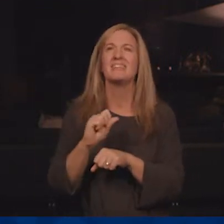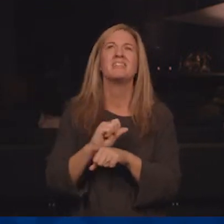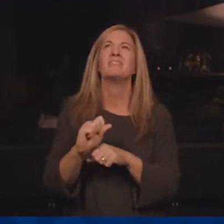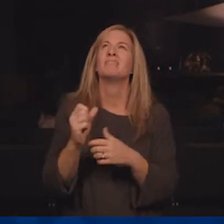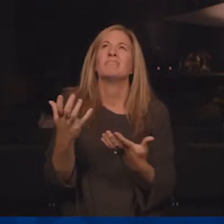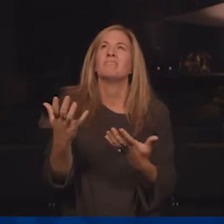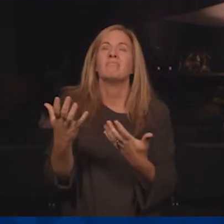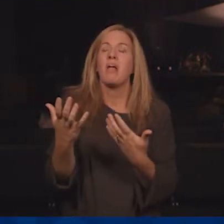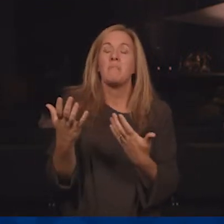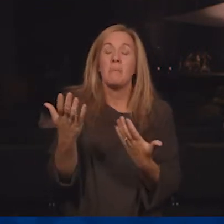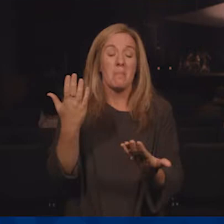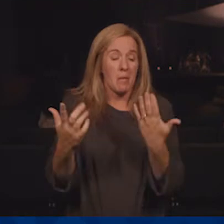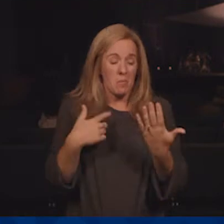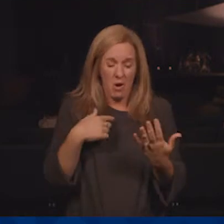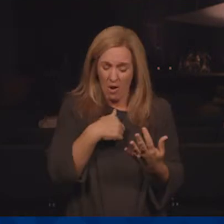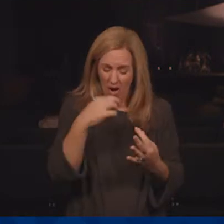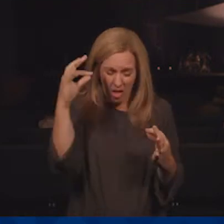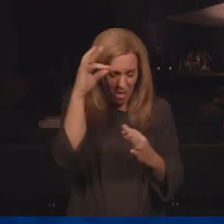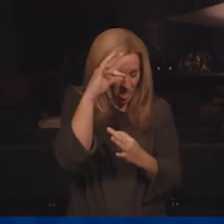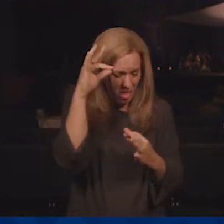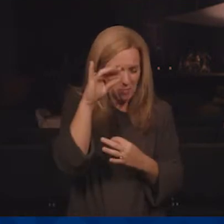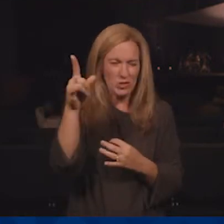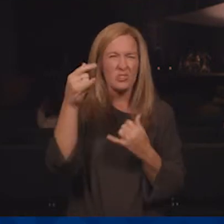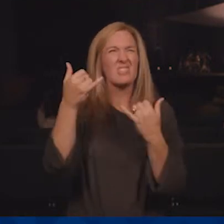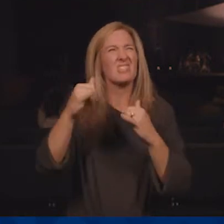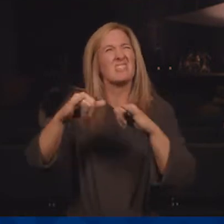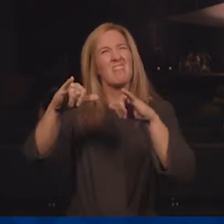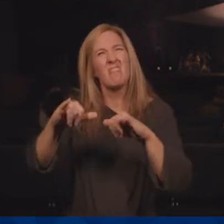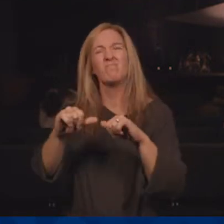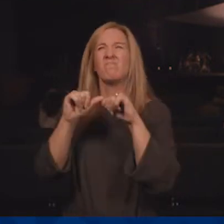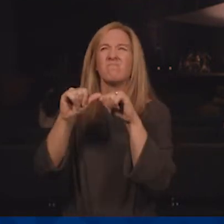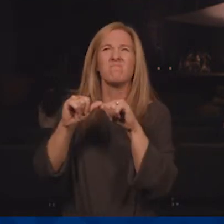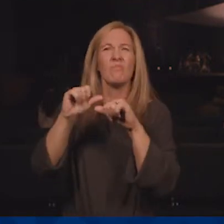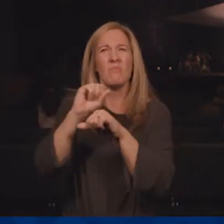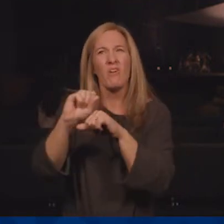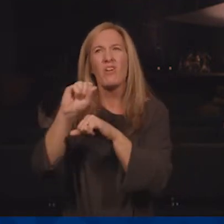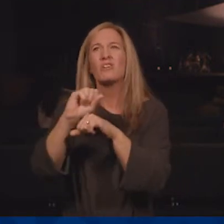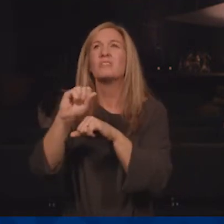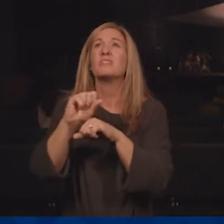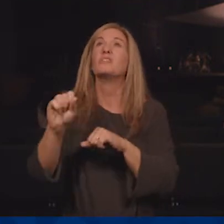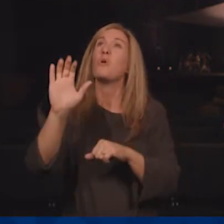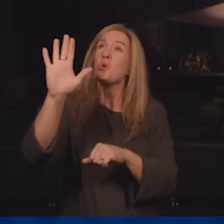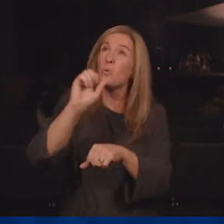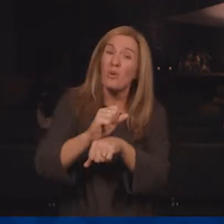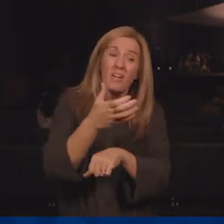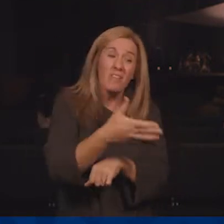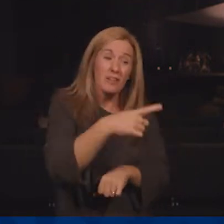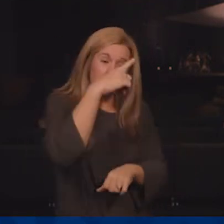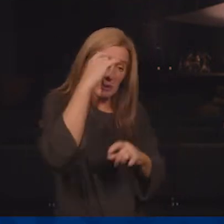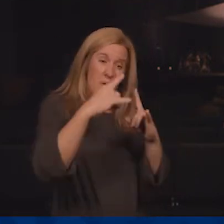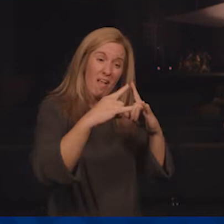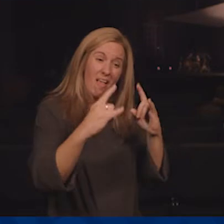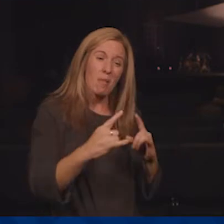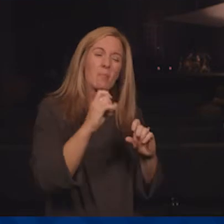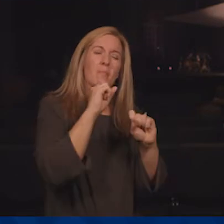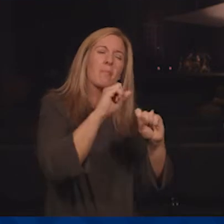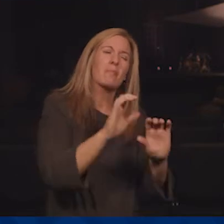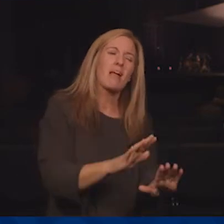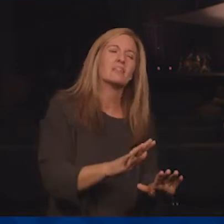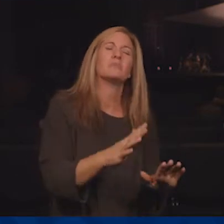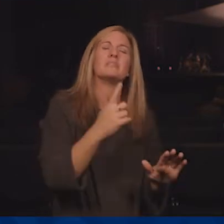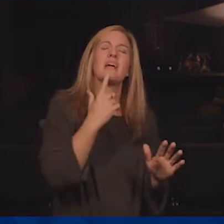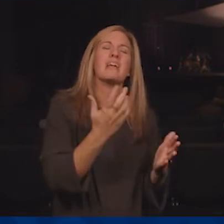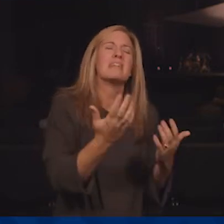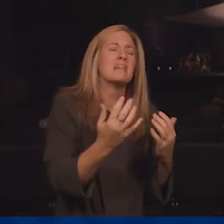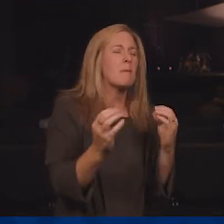we're totally unaware of it, God. So we bless the work that you did at summer camp. We pray more, Holy Spirit, would you have your way? We pray we